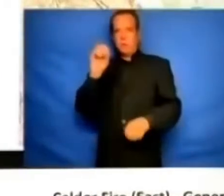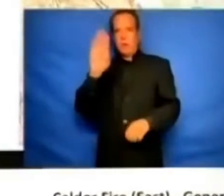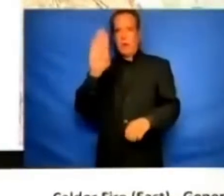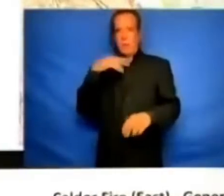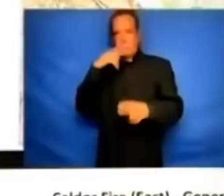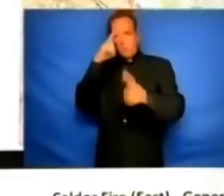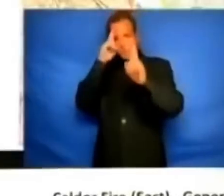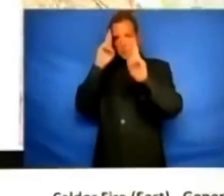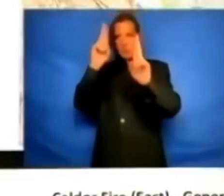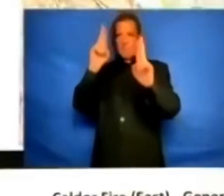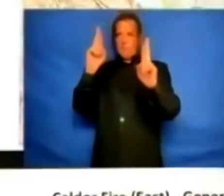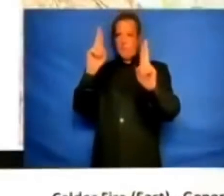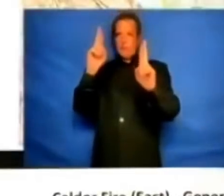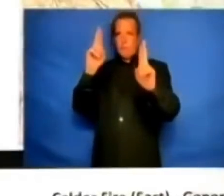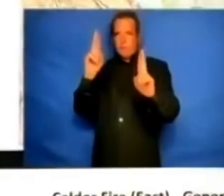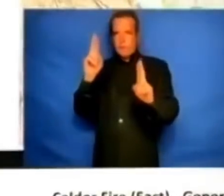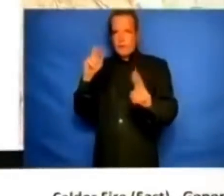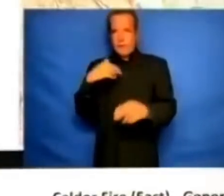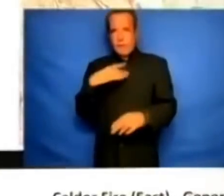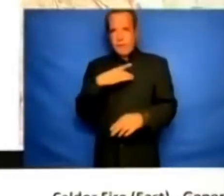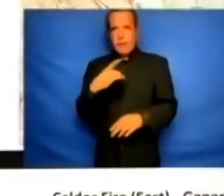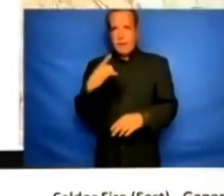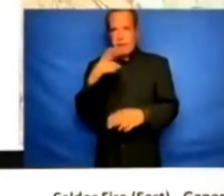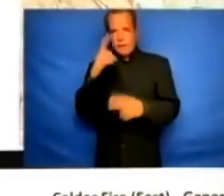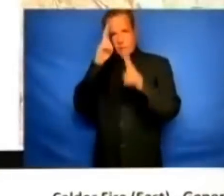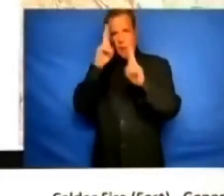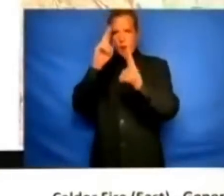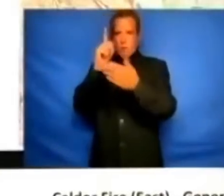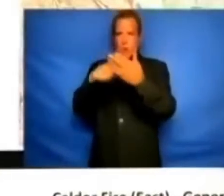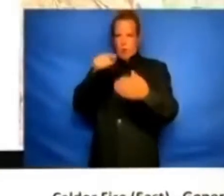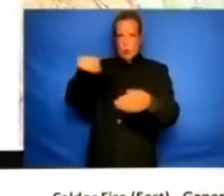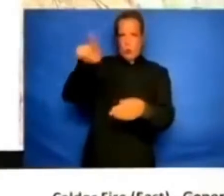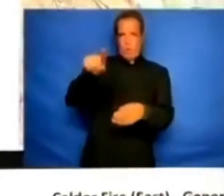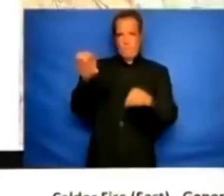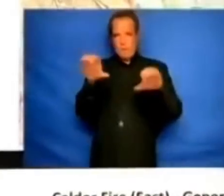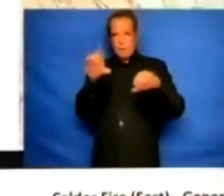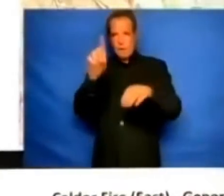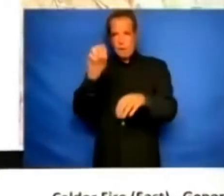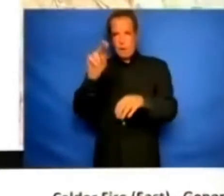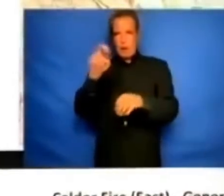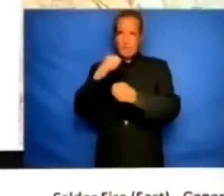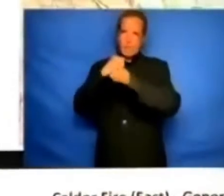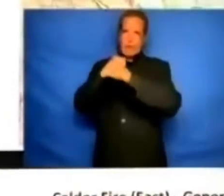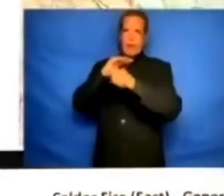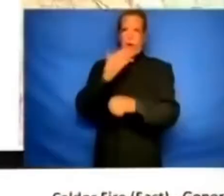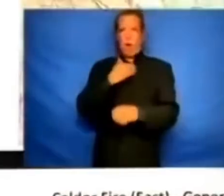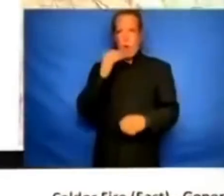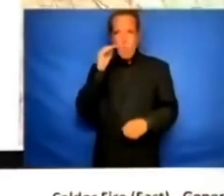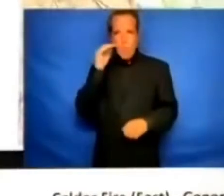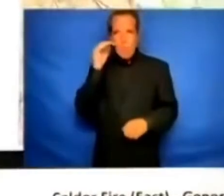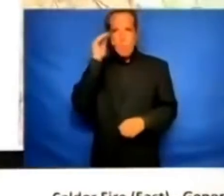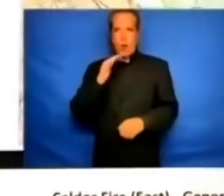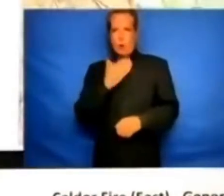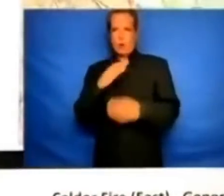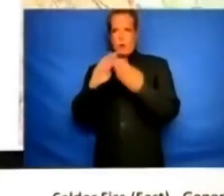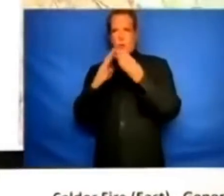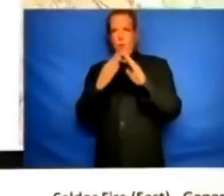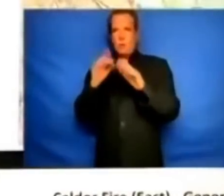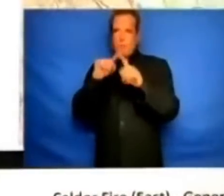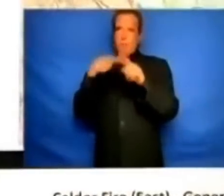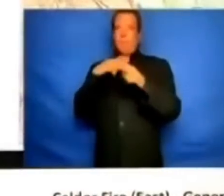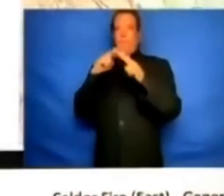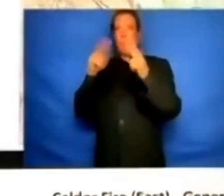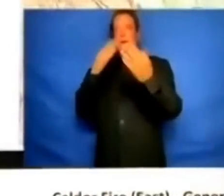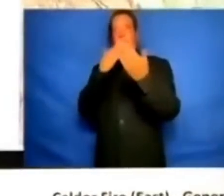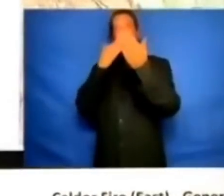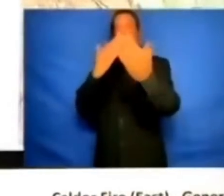enough. Love to send around to all of you for everything that you've done to protect our home and community. And we're just beyond grateful. So if you have